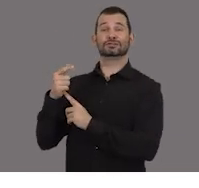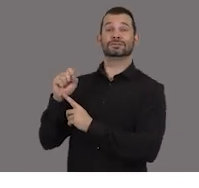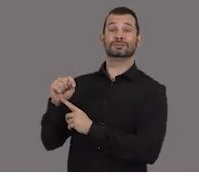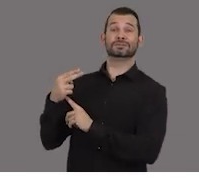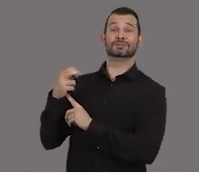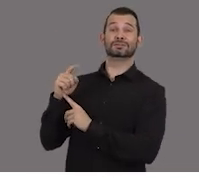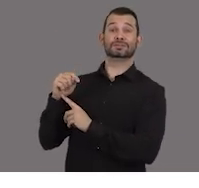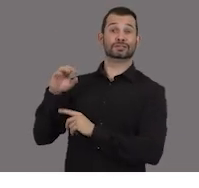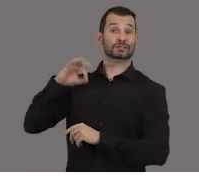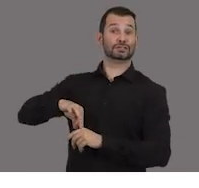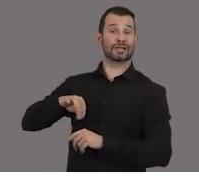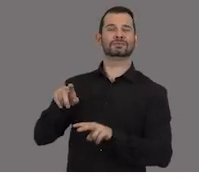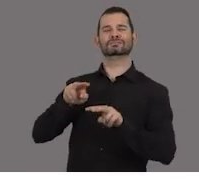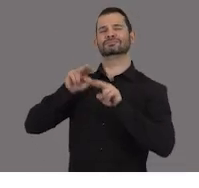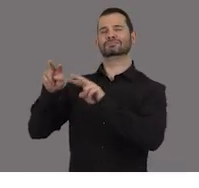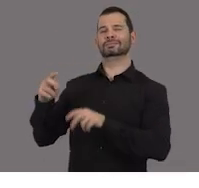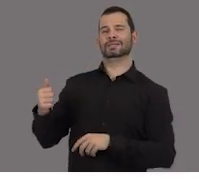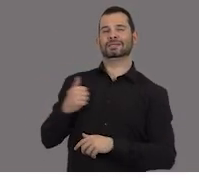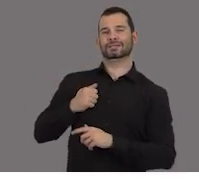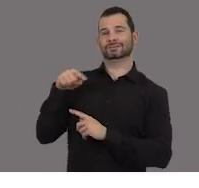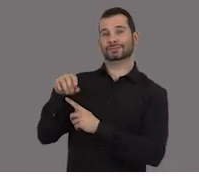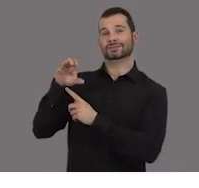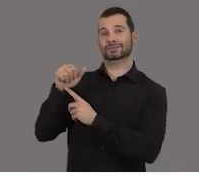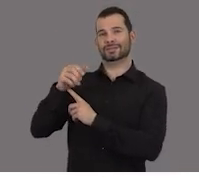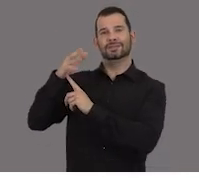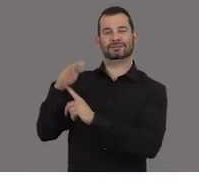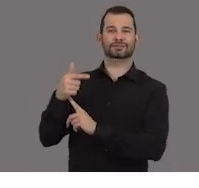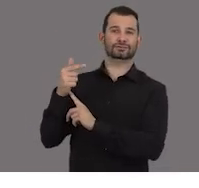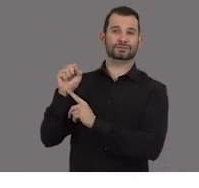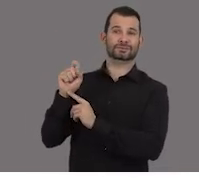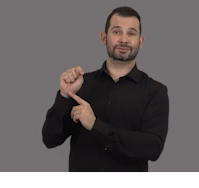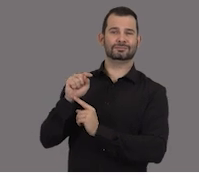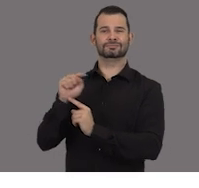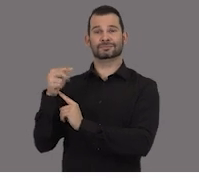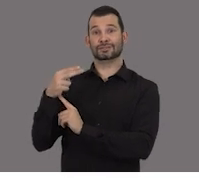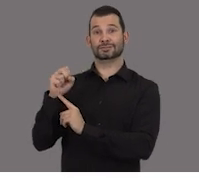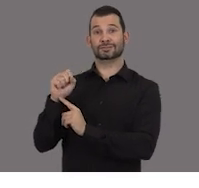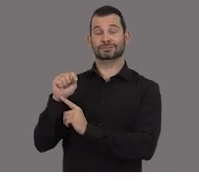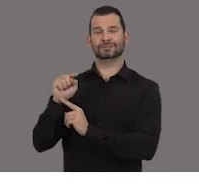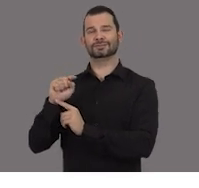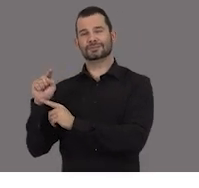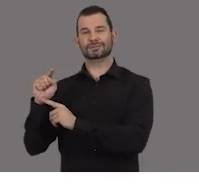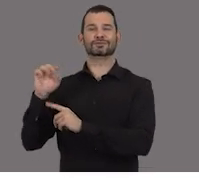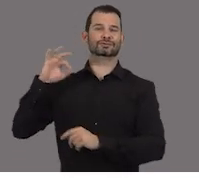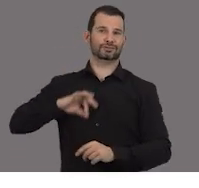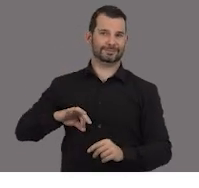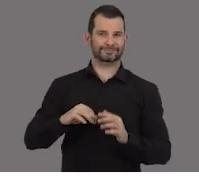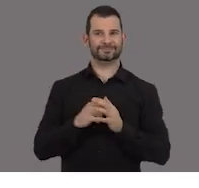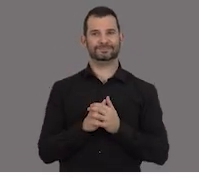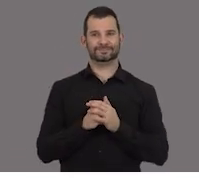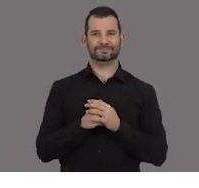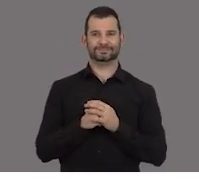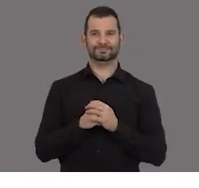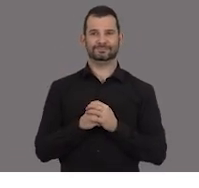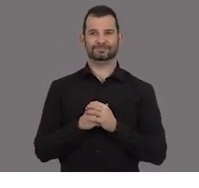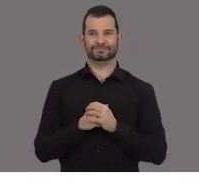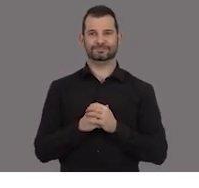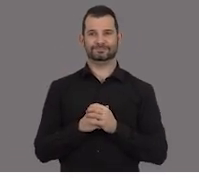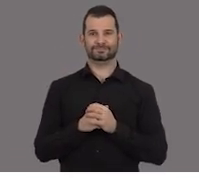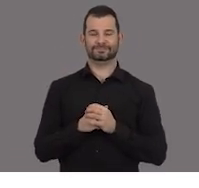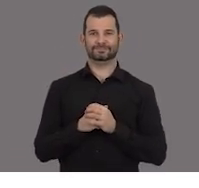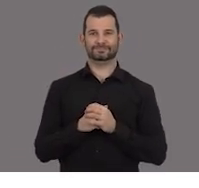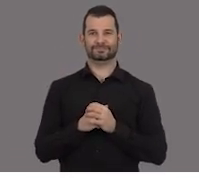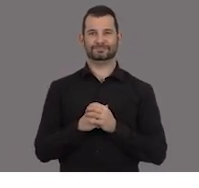the mail. For more information on the GST/HST credit, visit